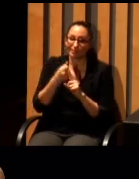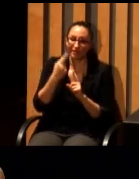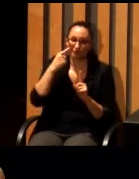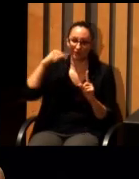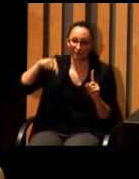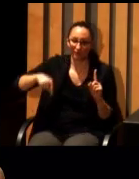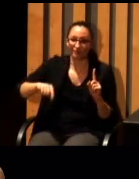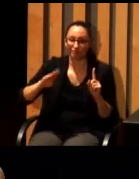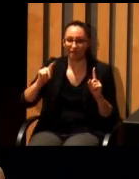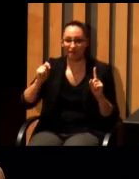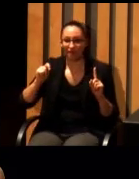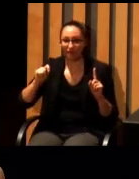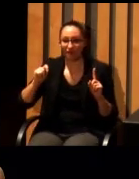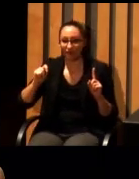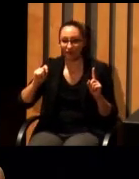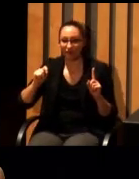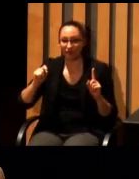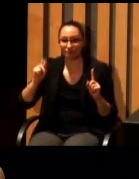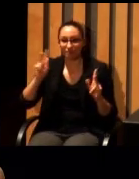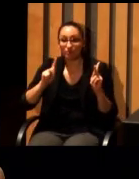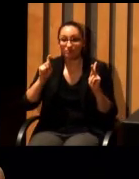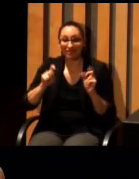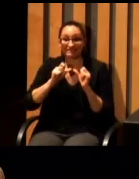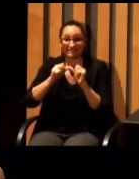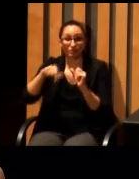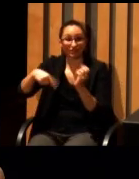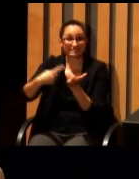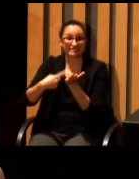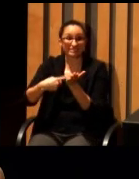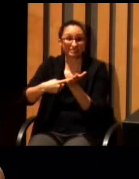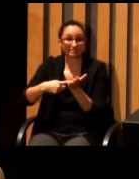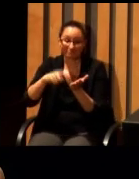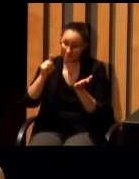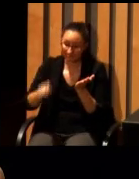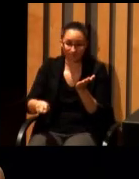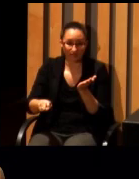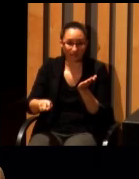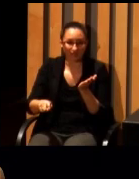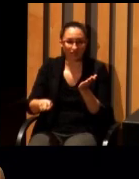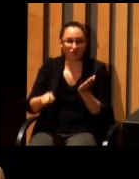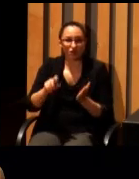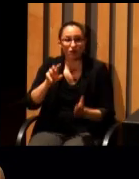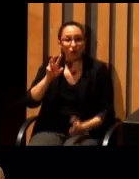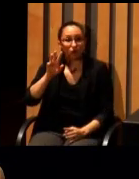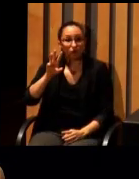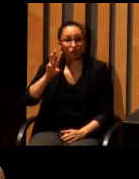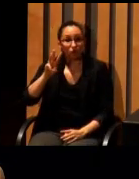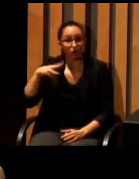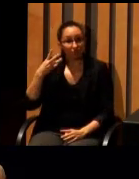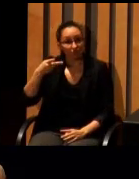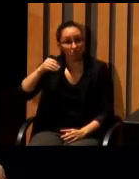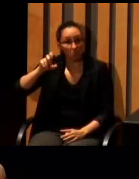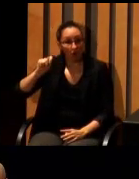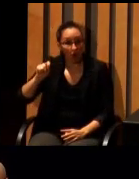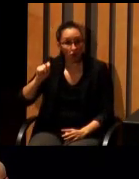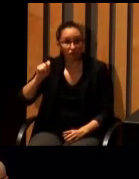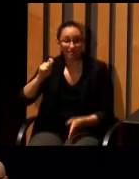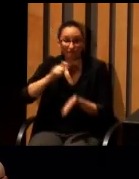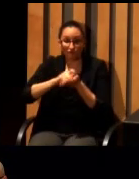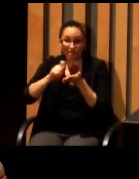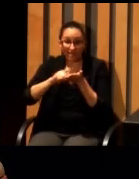that people need to continue to talk about it. There have been more articles about this in the Washington Post in the last couple of